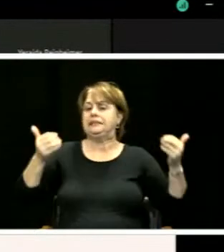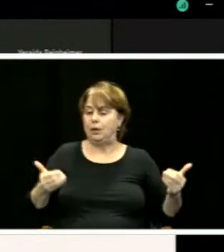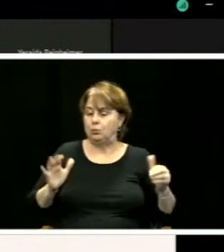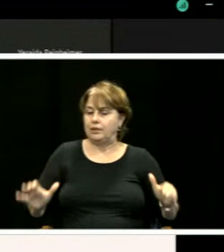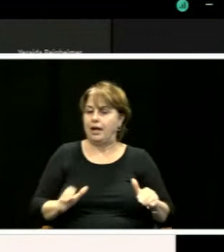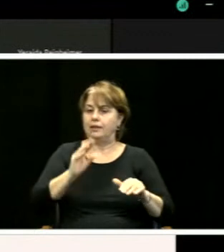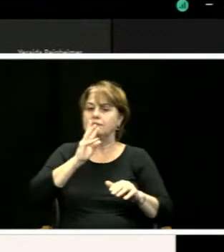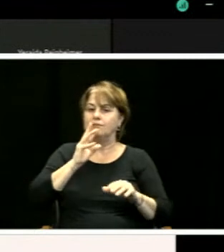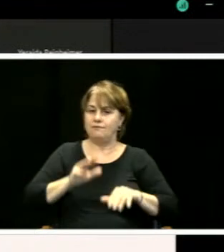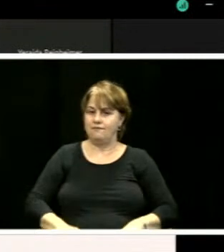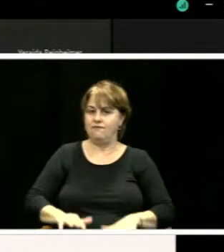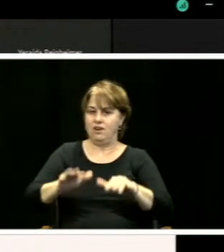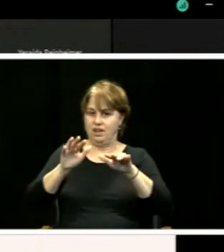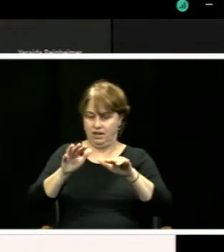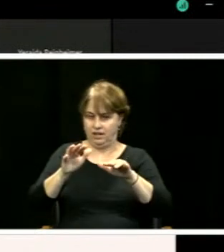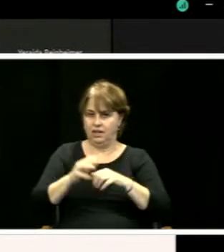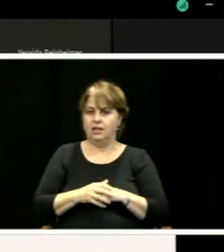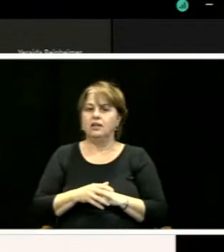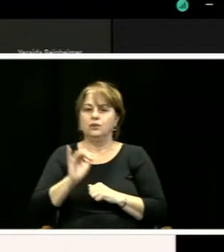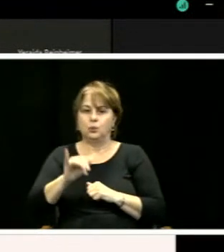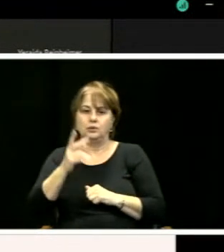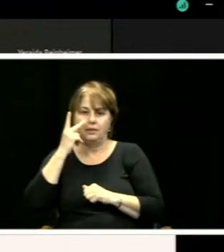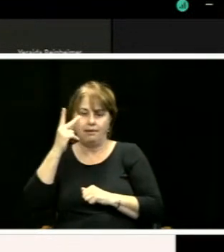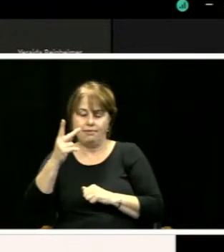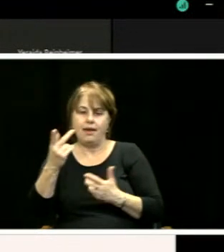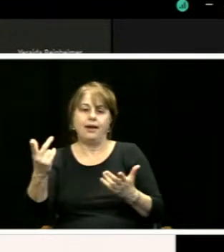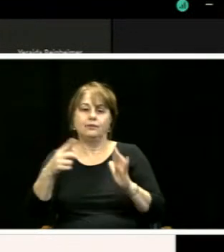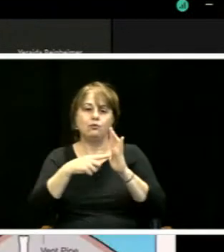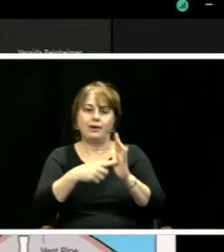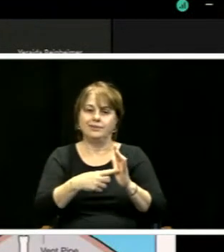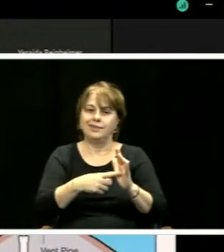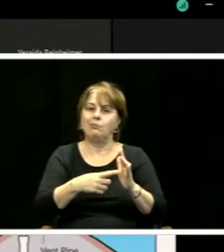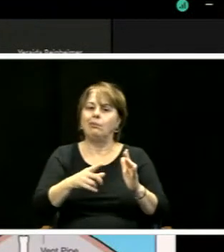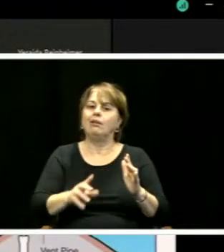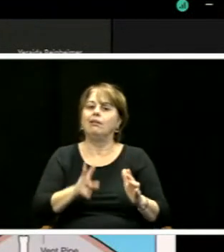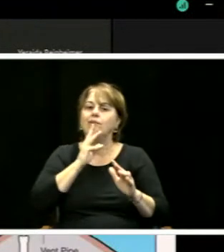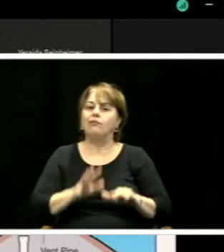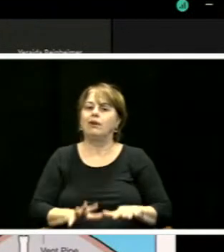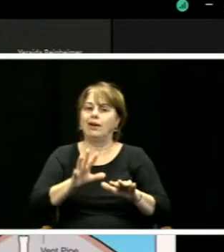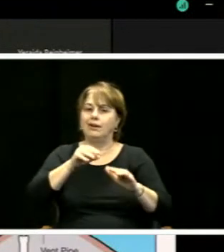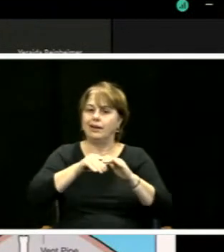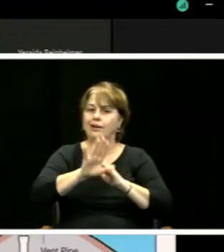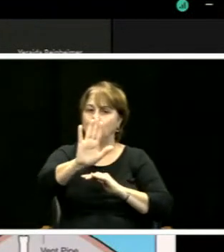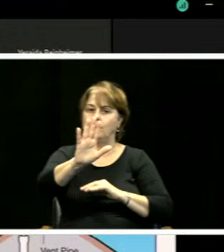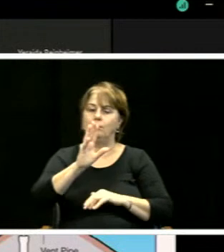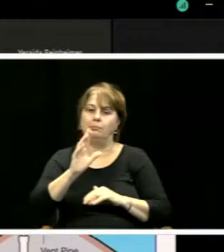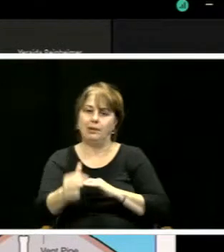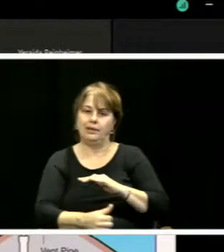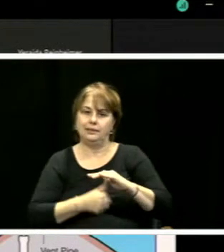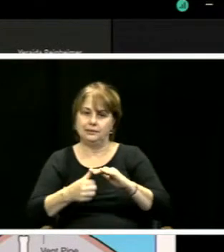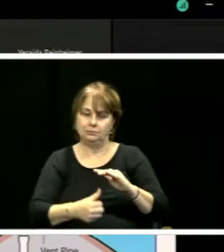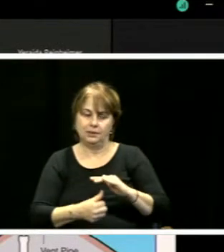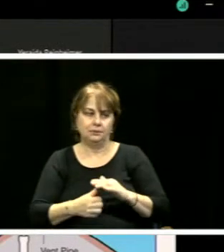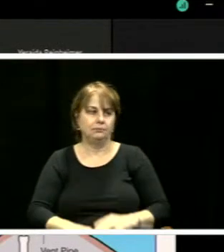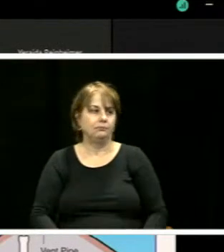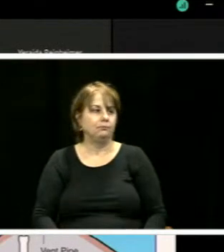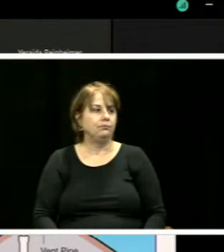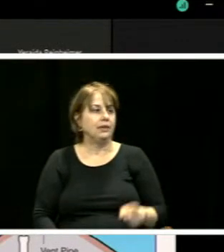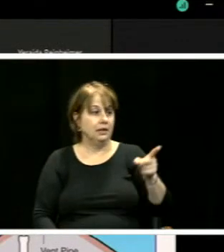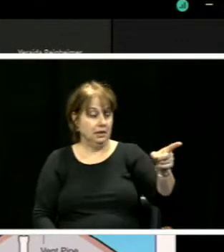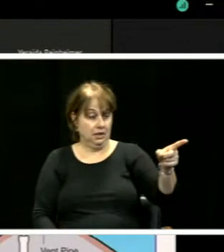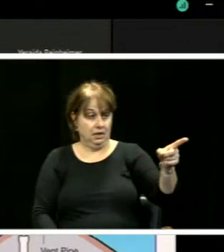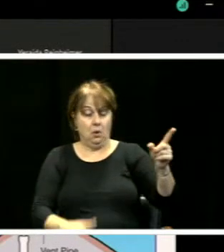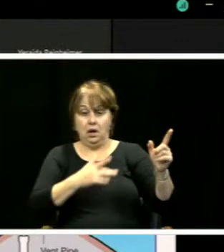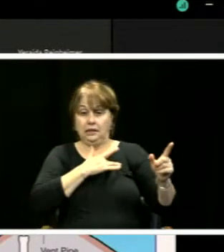which is typically you would see that as the flooding in your basement. Next slide, Cindy. So this schematic gives you an idea of a